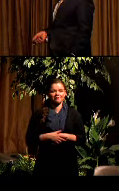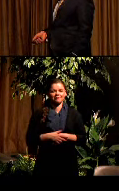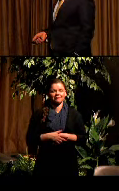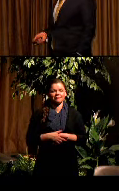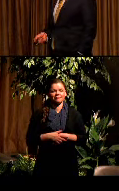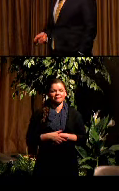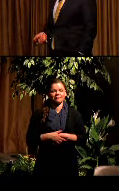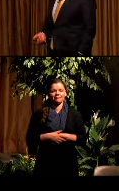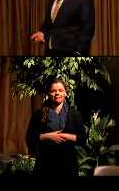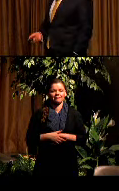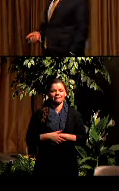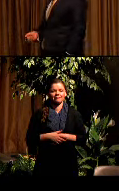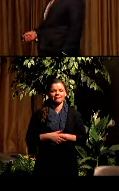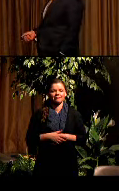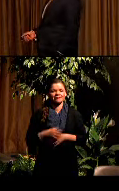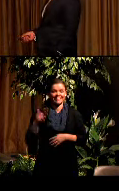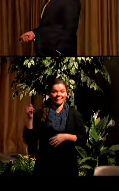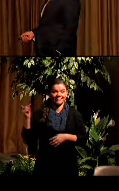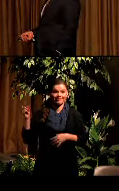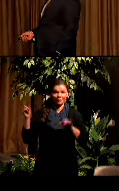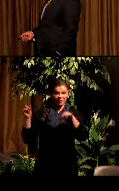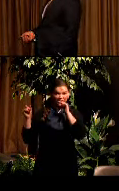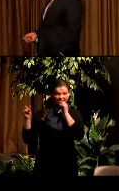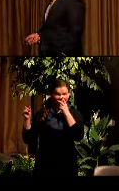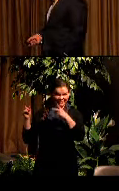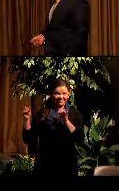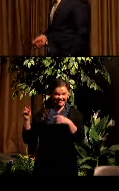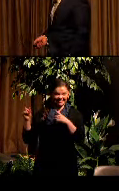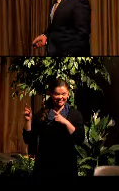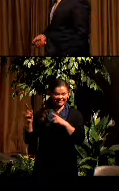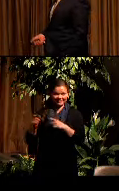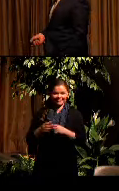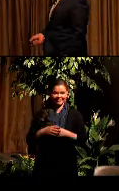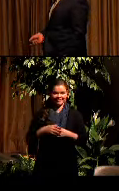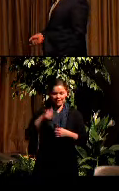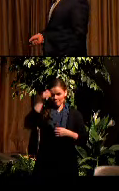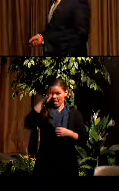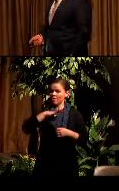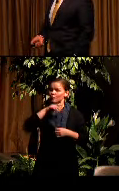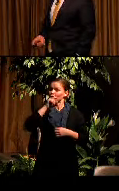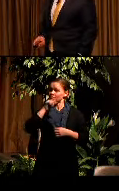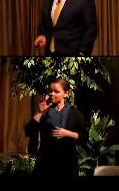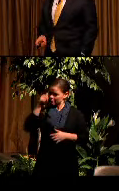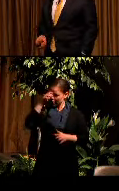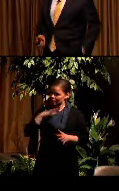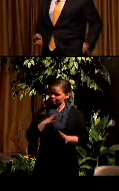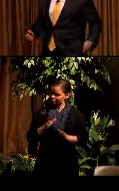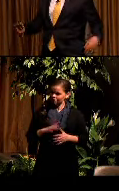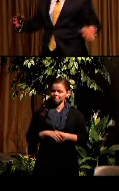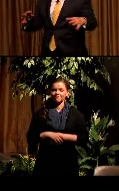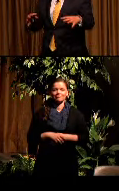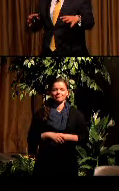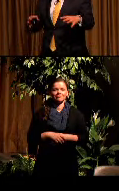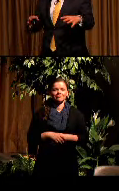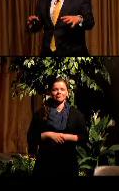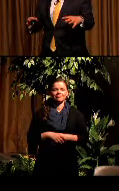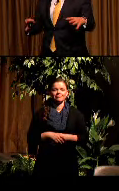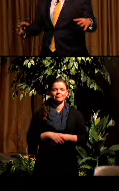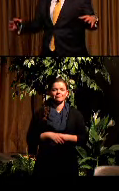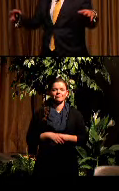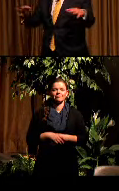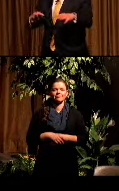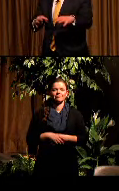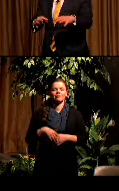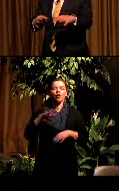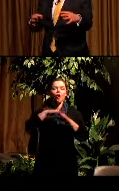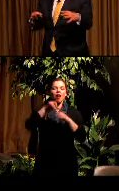That's the Gunnison sage grouse. That's a male. He's on a lek. A lek is an area where